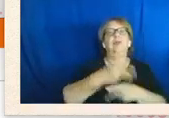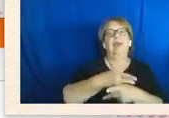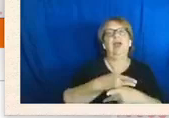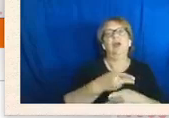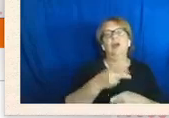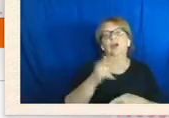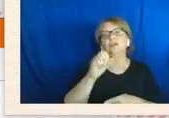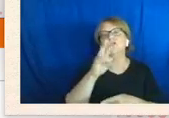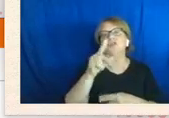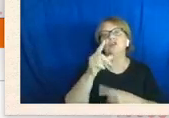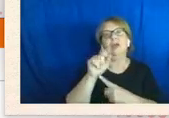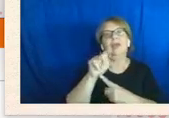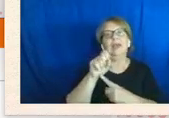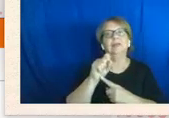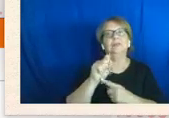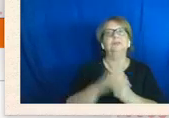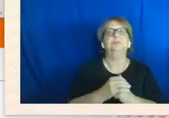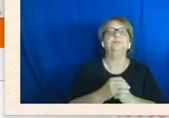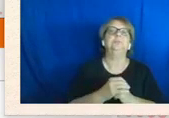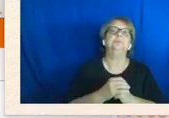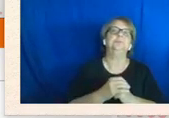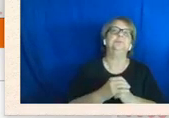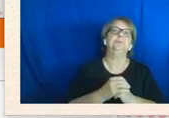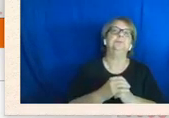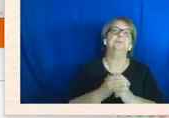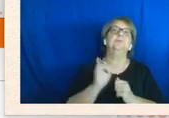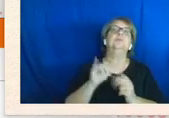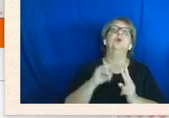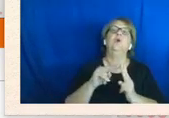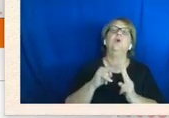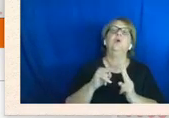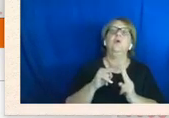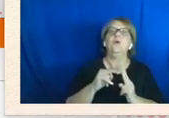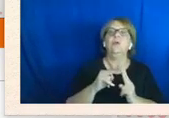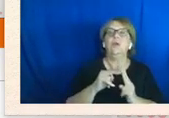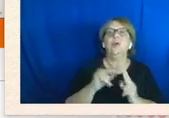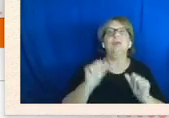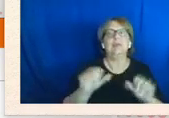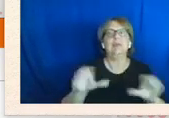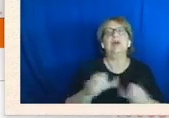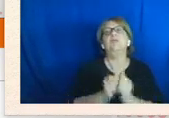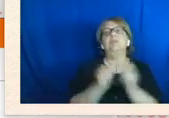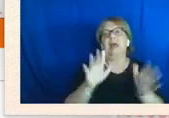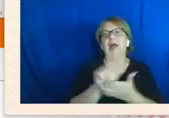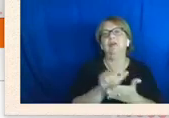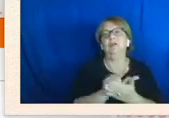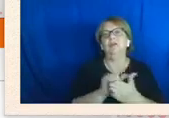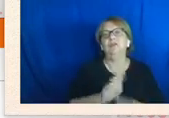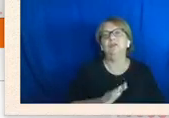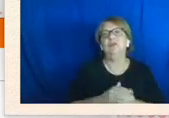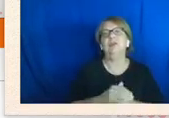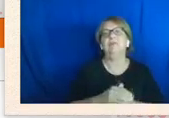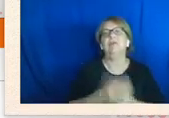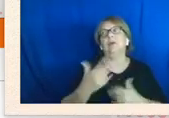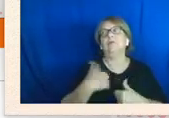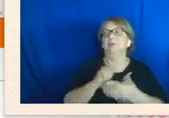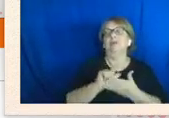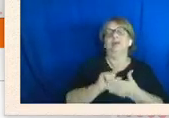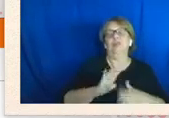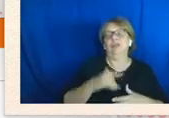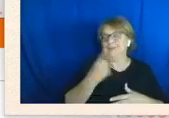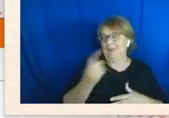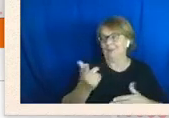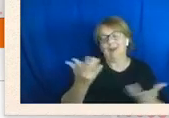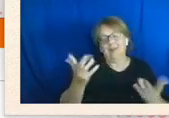documentation. So these can be completed without an attorney. I know, an attorney's telling you that. Can't believe it, right? So